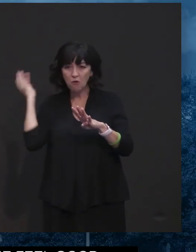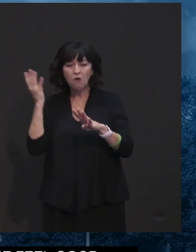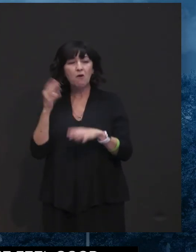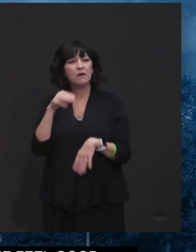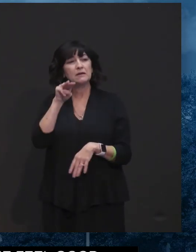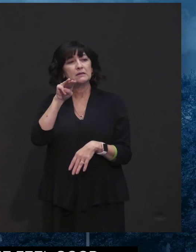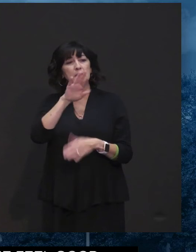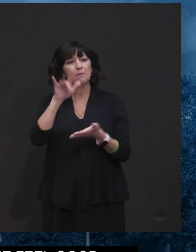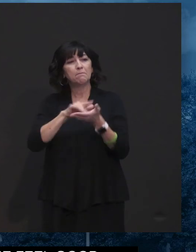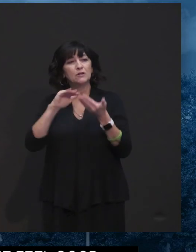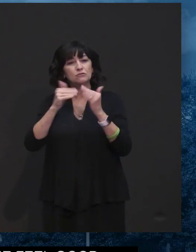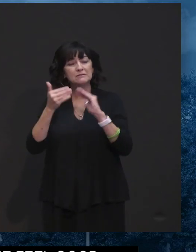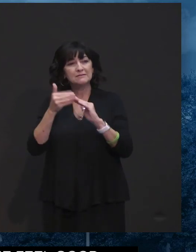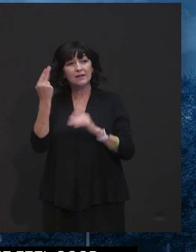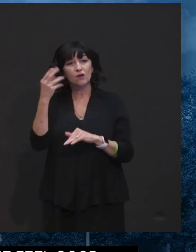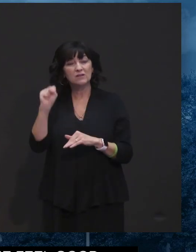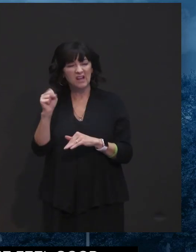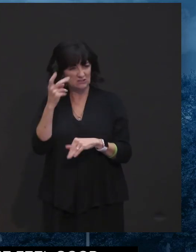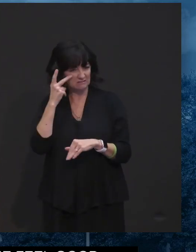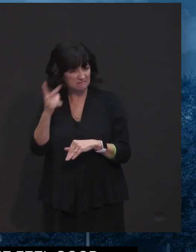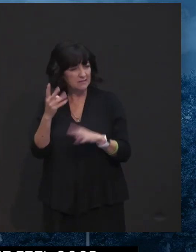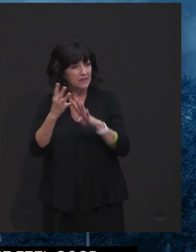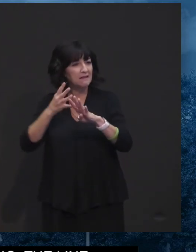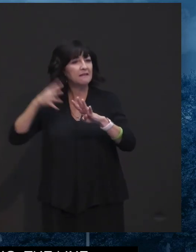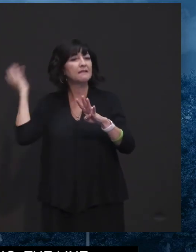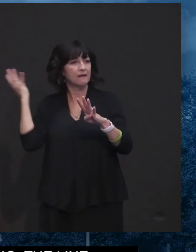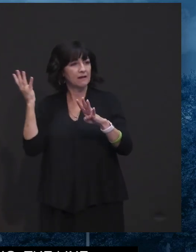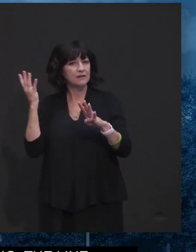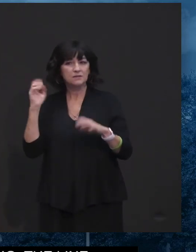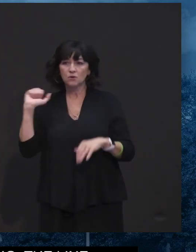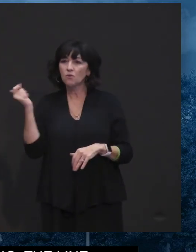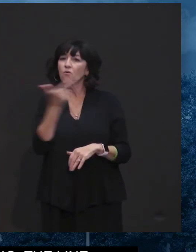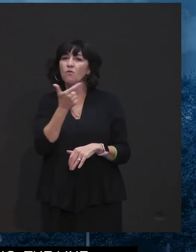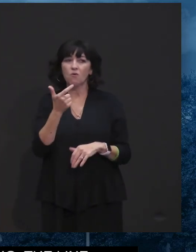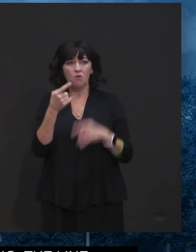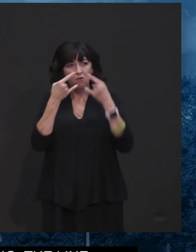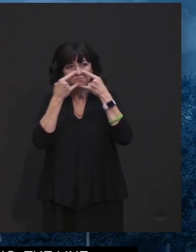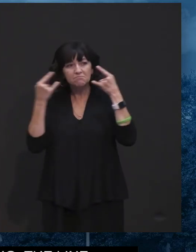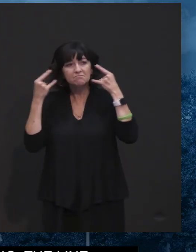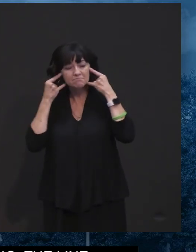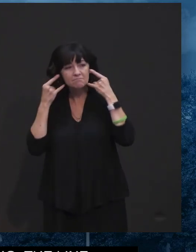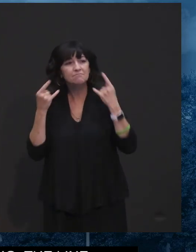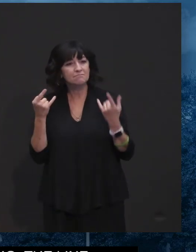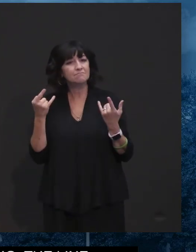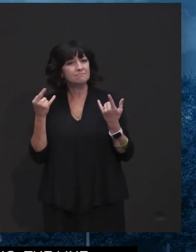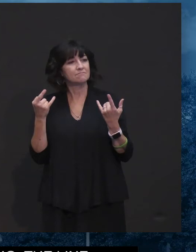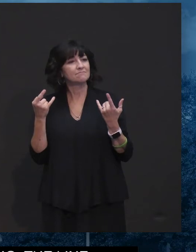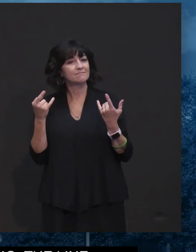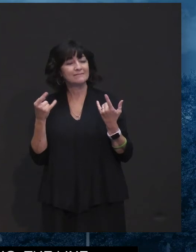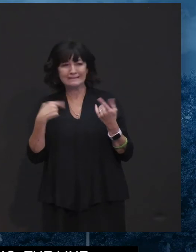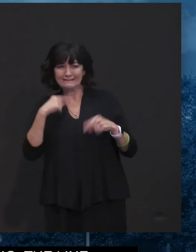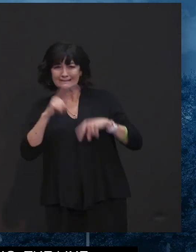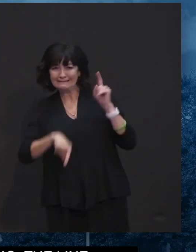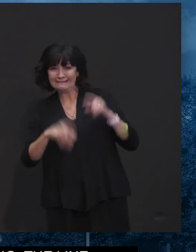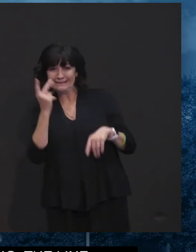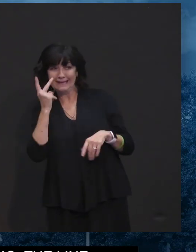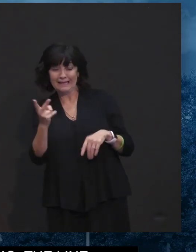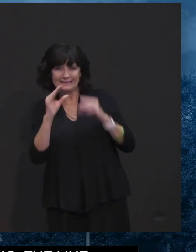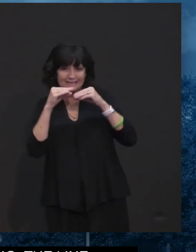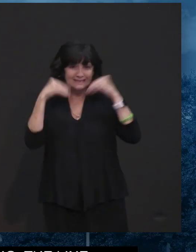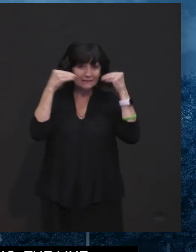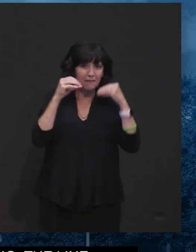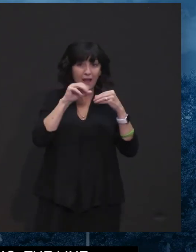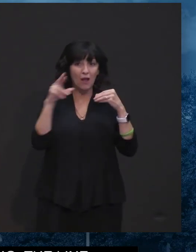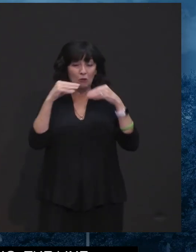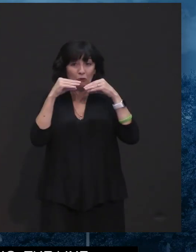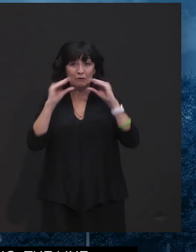line, snaking around outside. Everybody had a face mask. Everybody couldn't really tell whether they were smiling, but they were